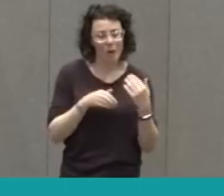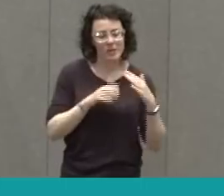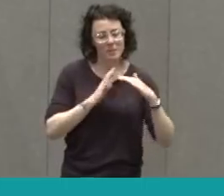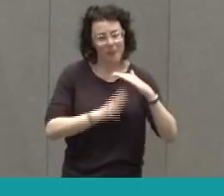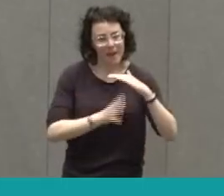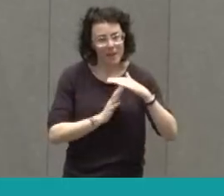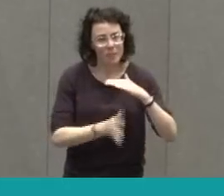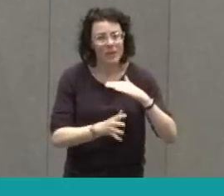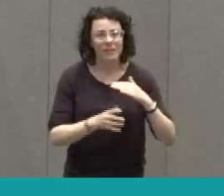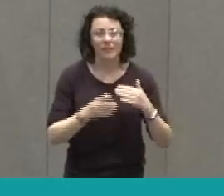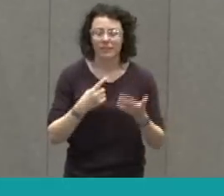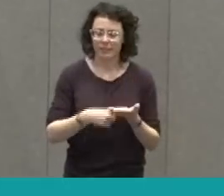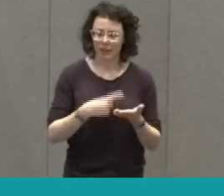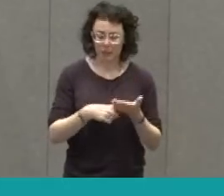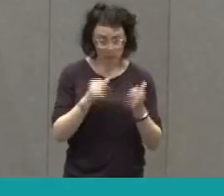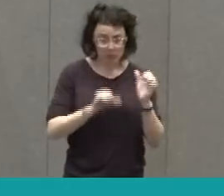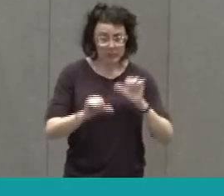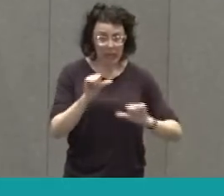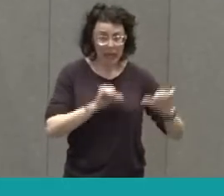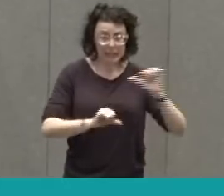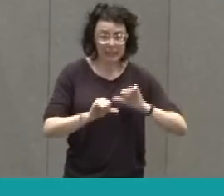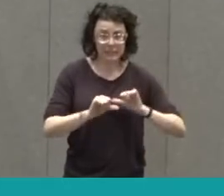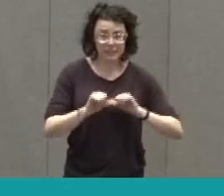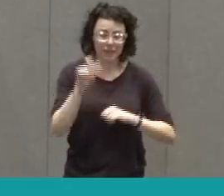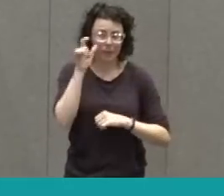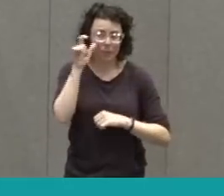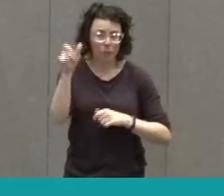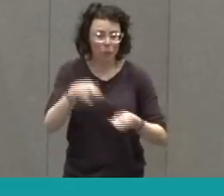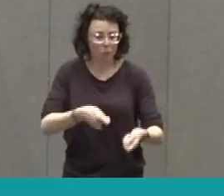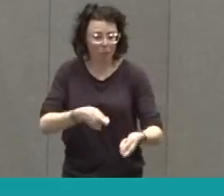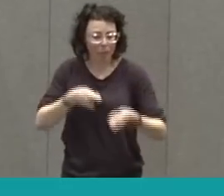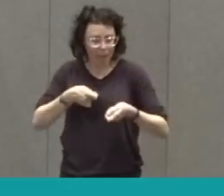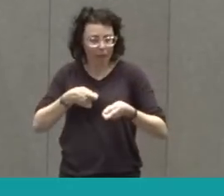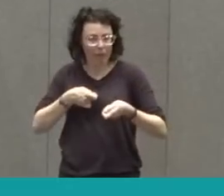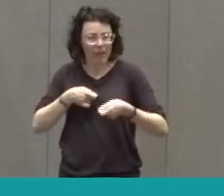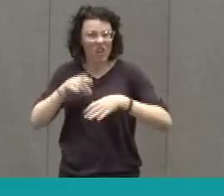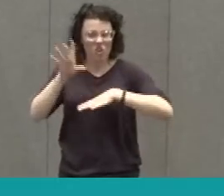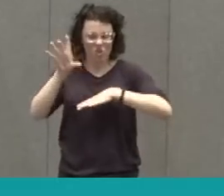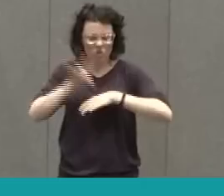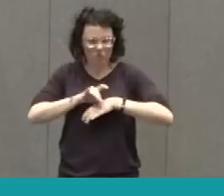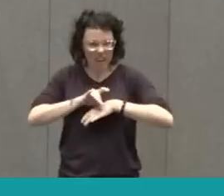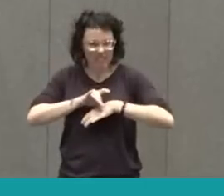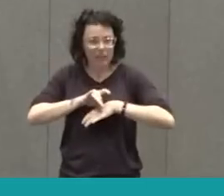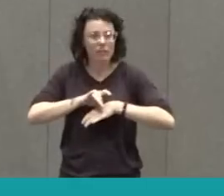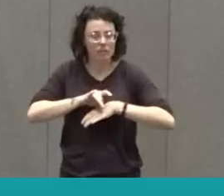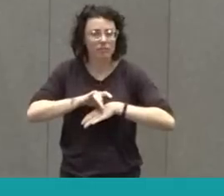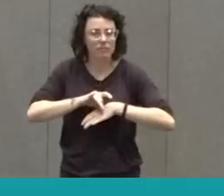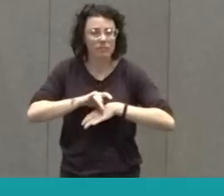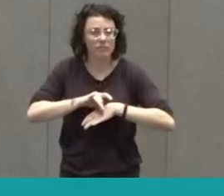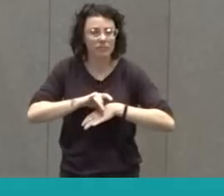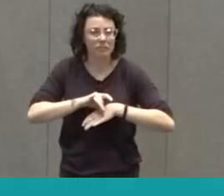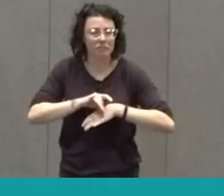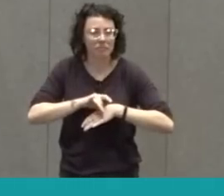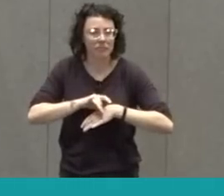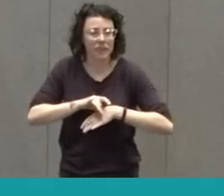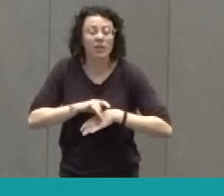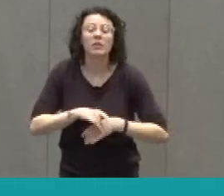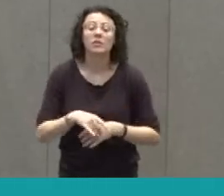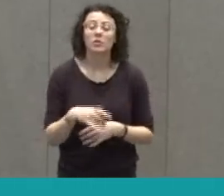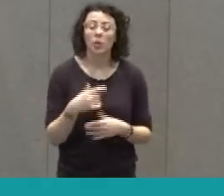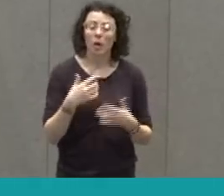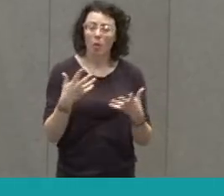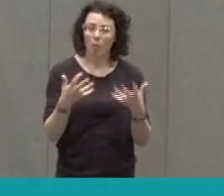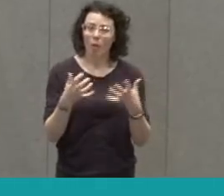little bit of science that's behind in this book. Now, I had asked you to look for 3 things while you were reading.